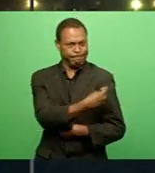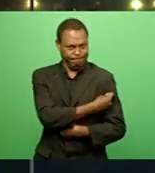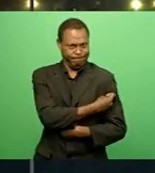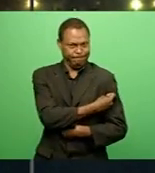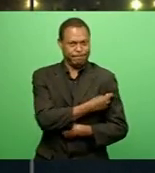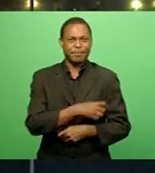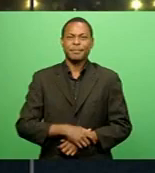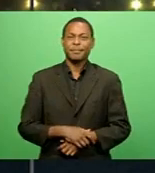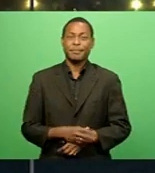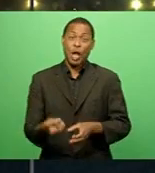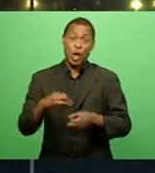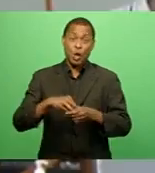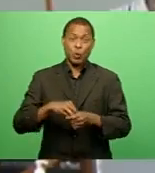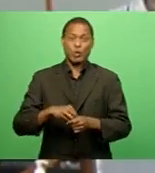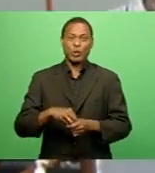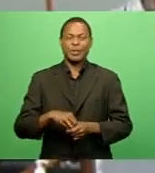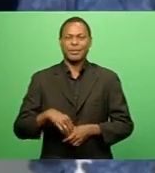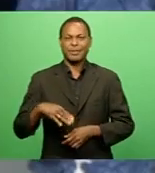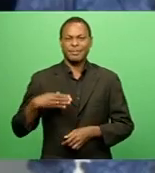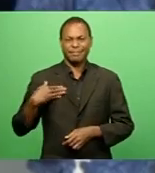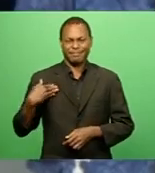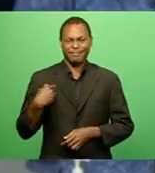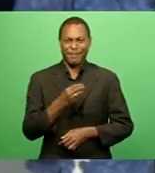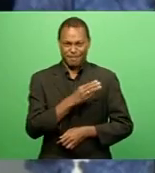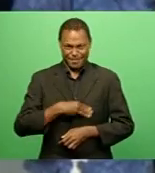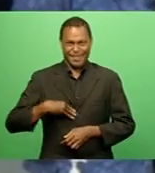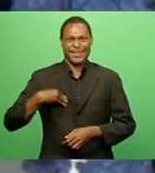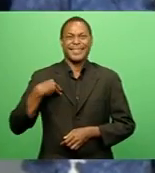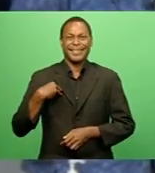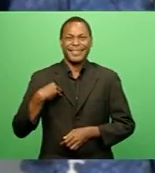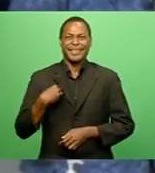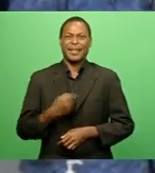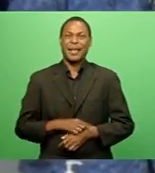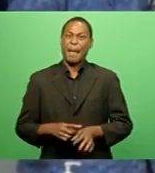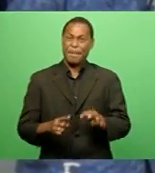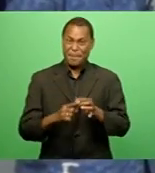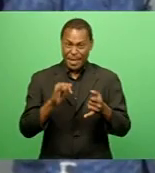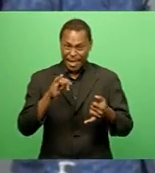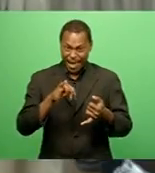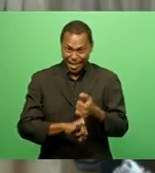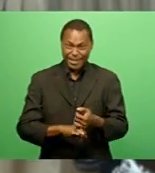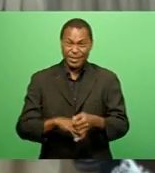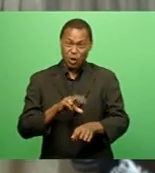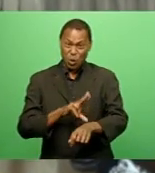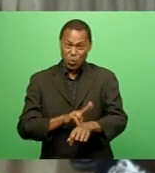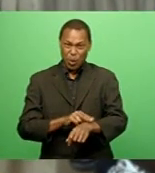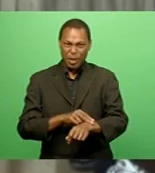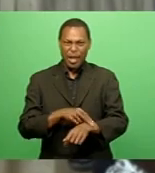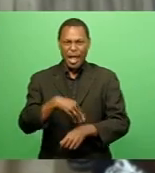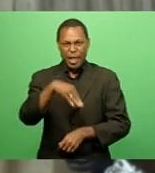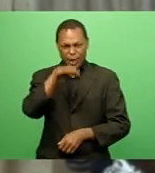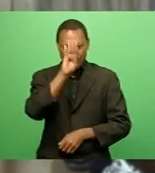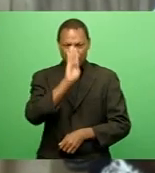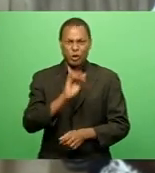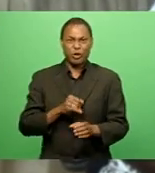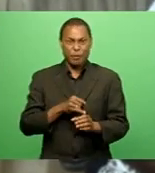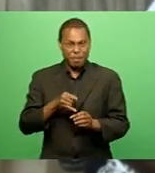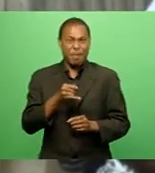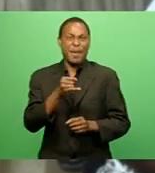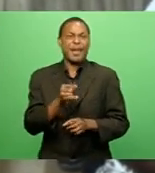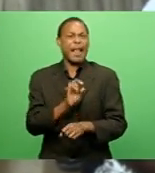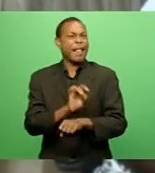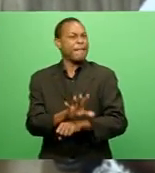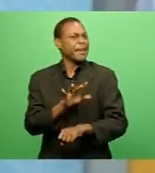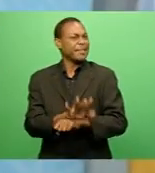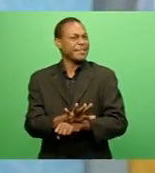jabs. This includes Health Minister Dr. Ifiremi Wangainambete, Permanent Secretary Dr. James Fong, and Chief Medical Advisor Dr.